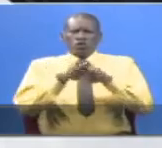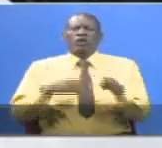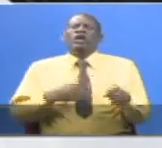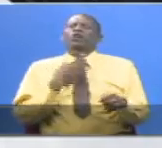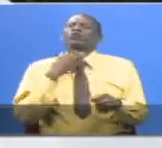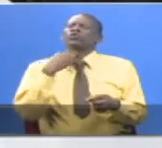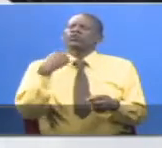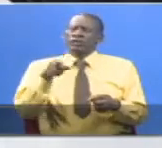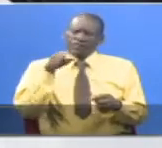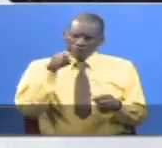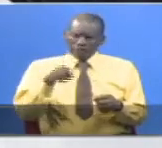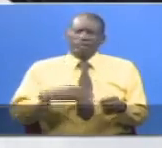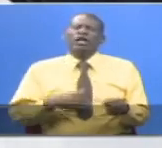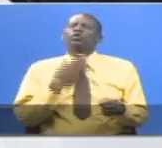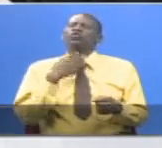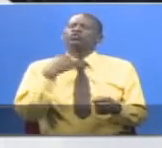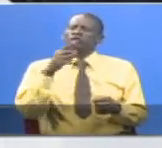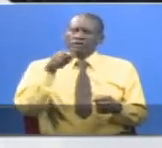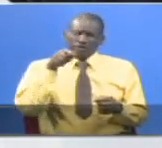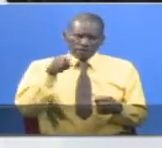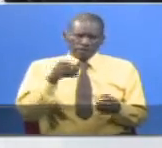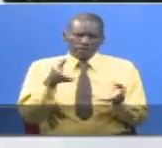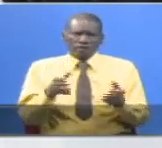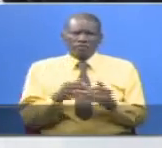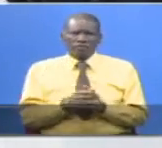as follows.